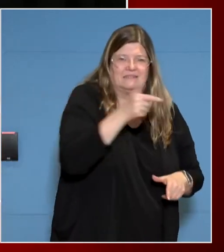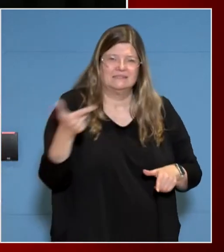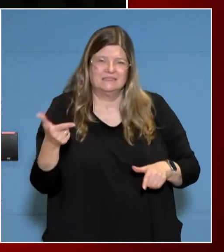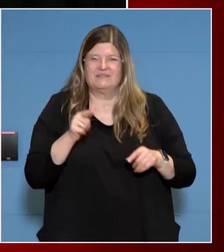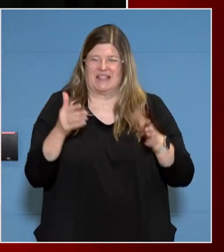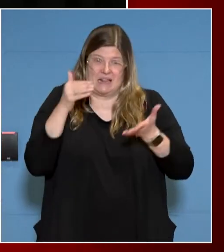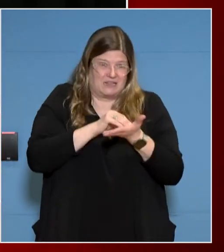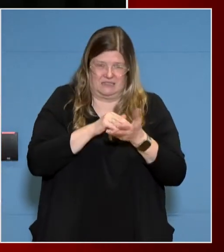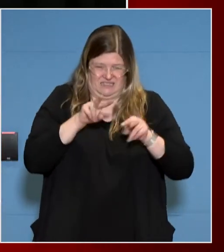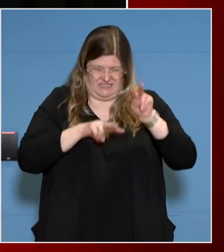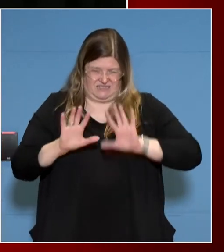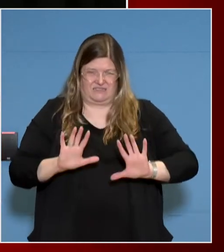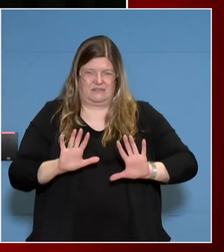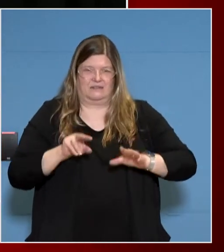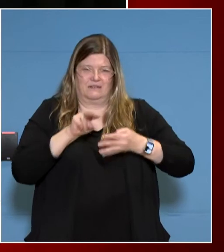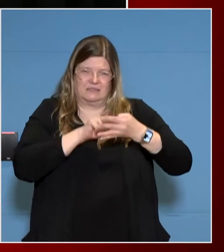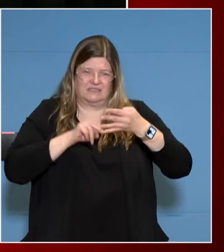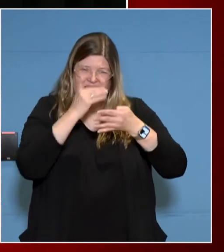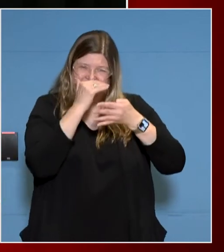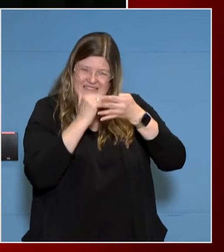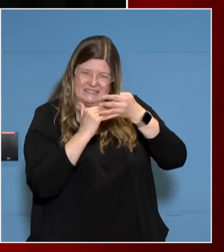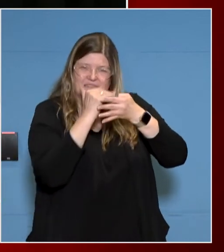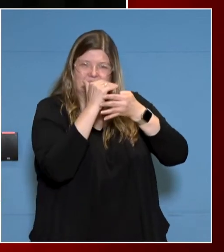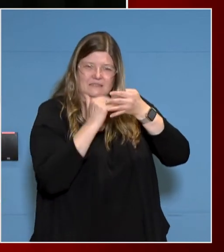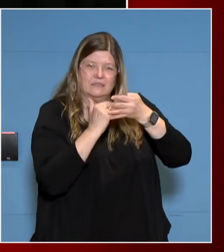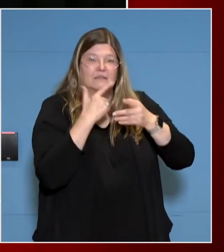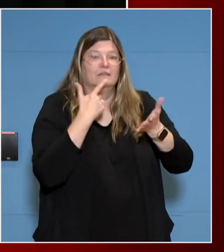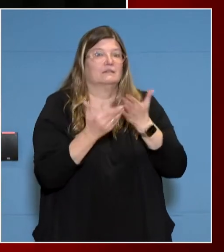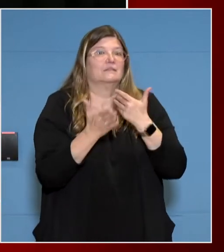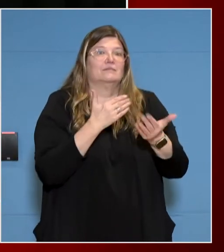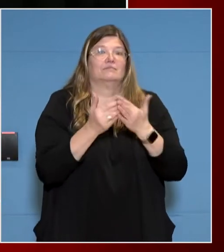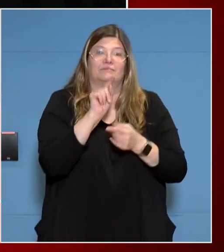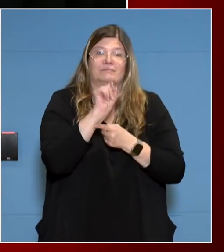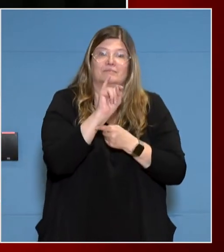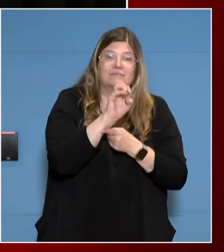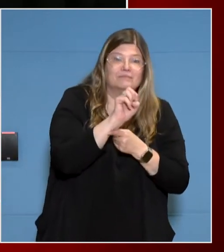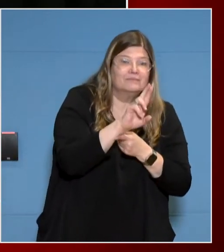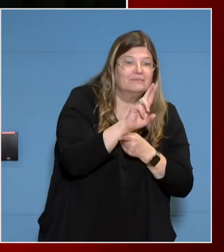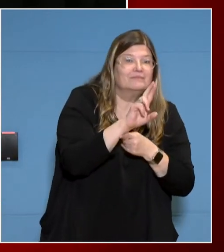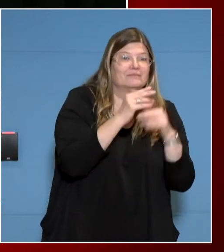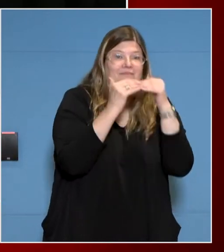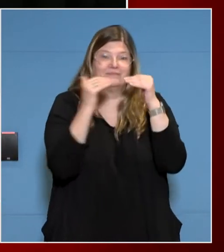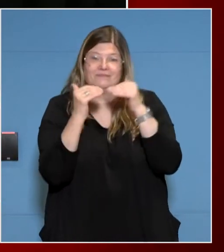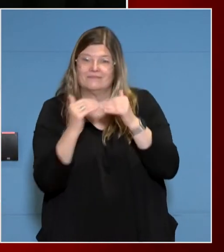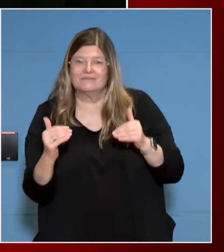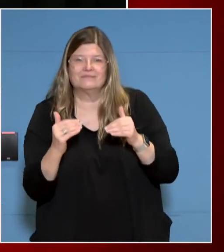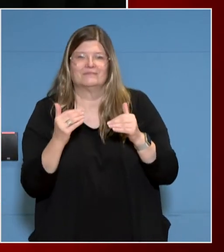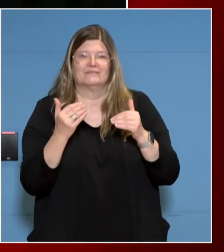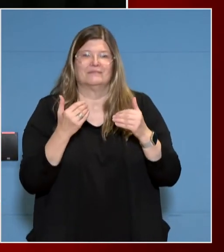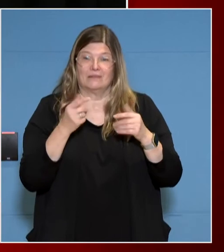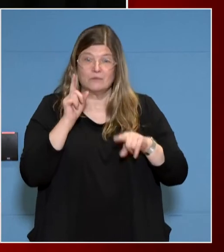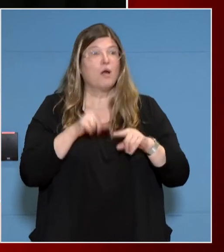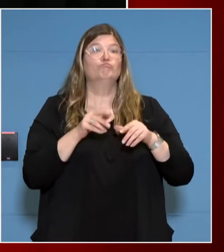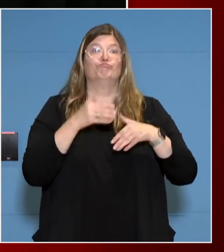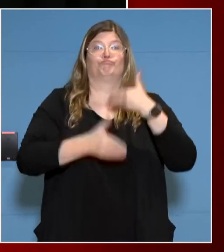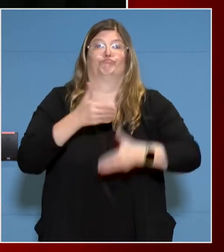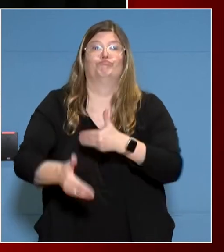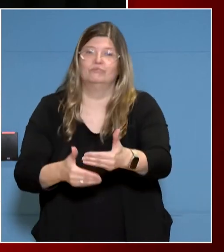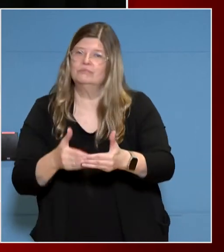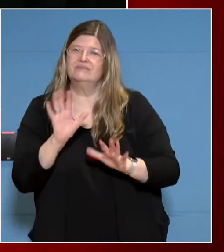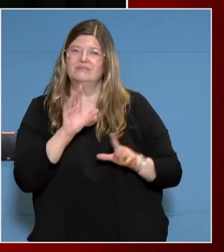become eligible at the same time. So how do people know, other than obviously watching these press conferences, but when they look online and they just